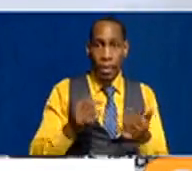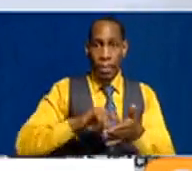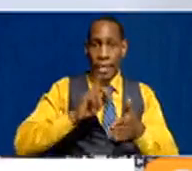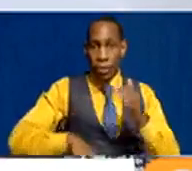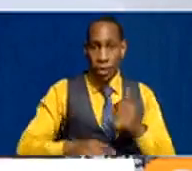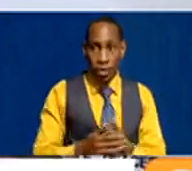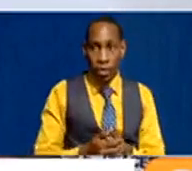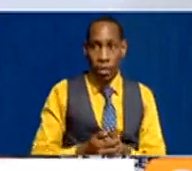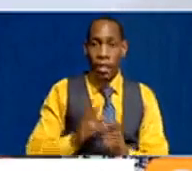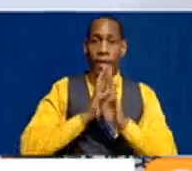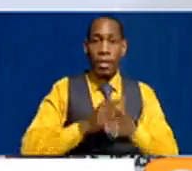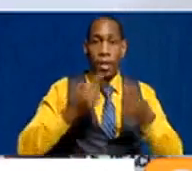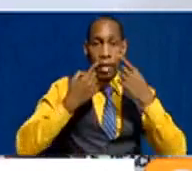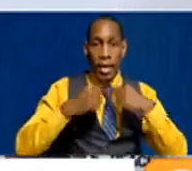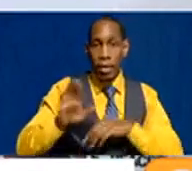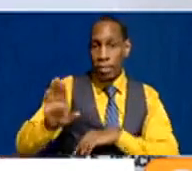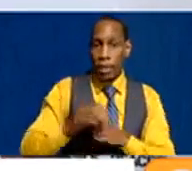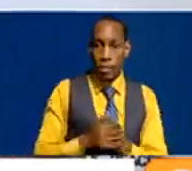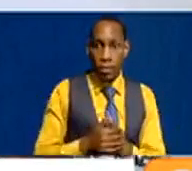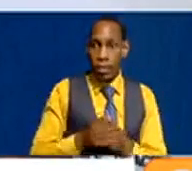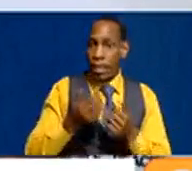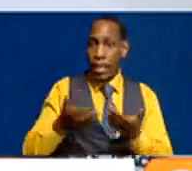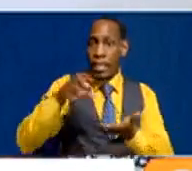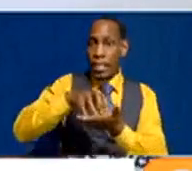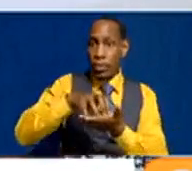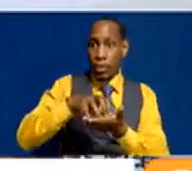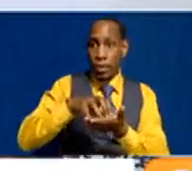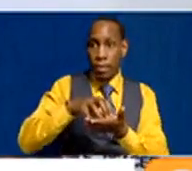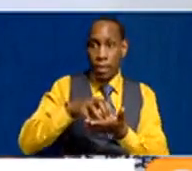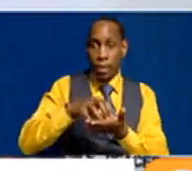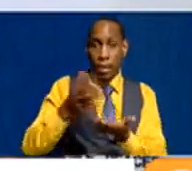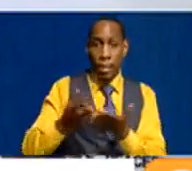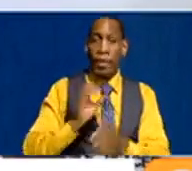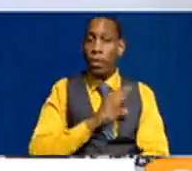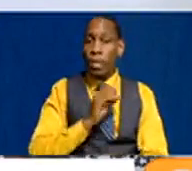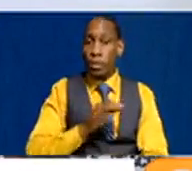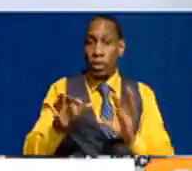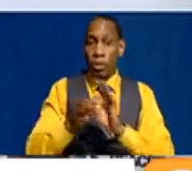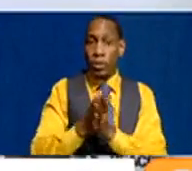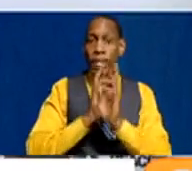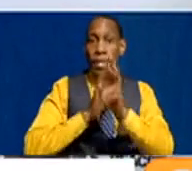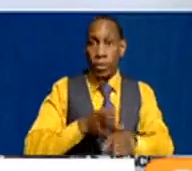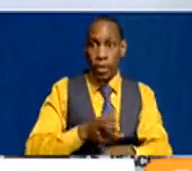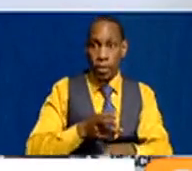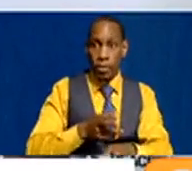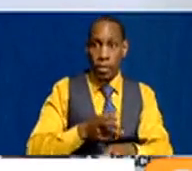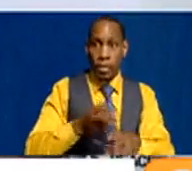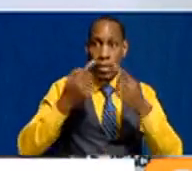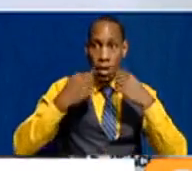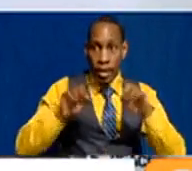that the results that he announced, whatever it is, that there could have been grievances around the results that he